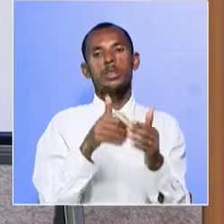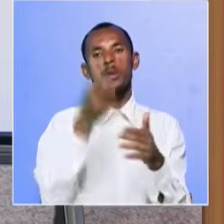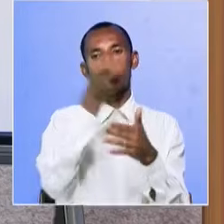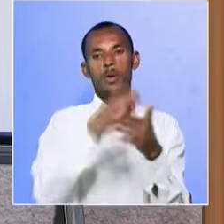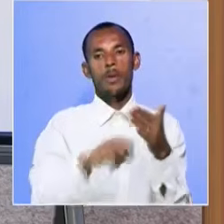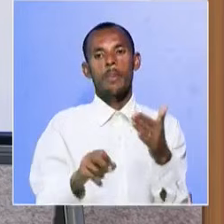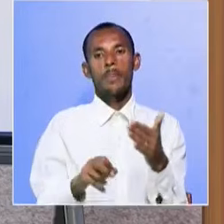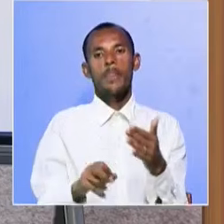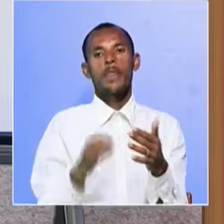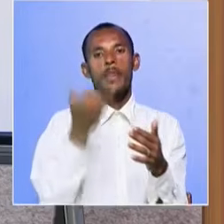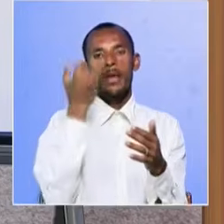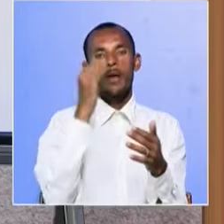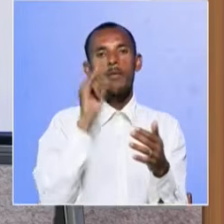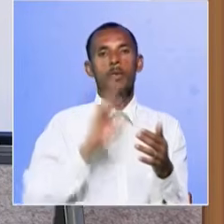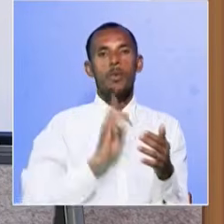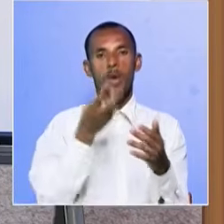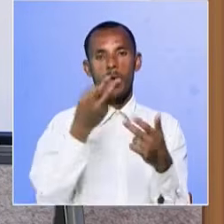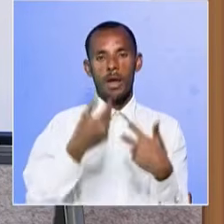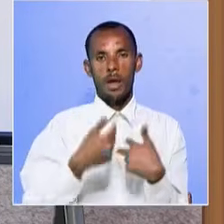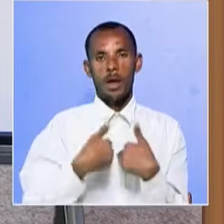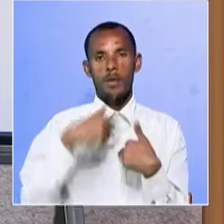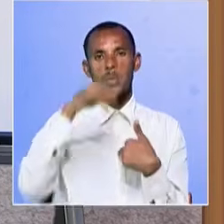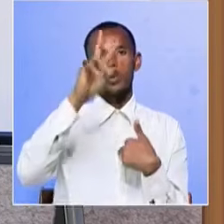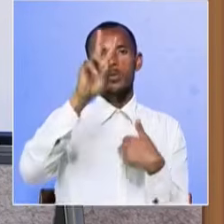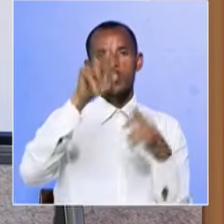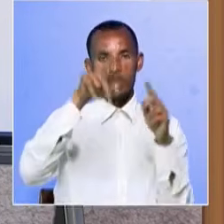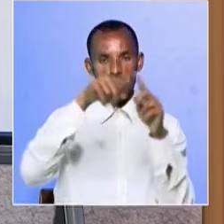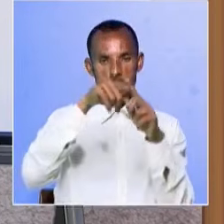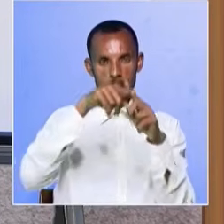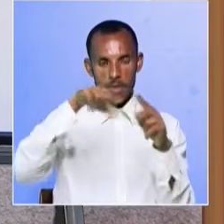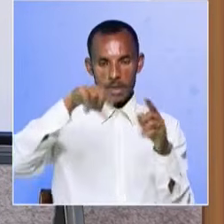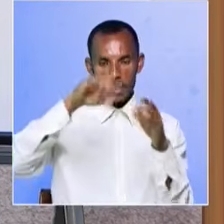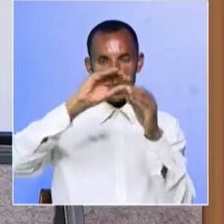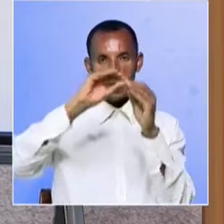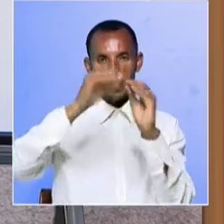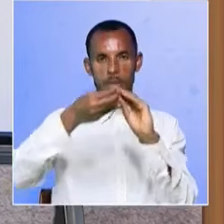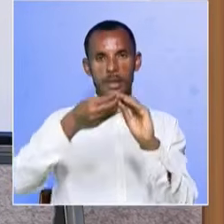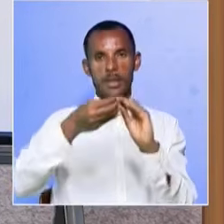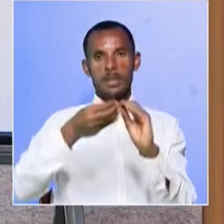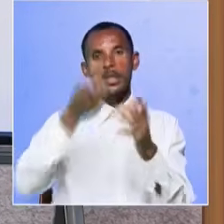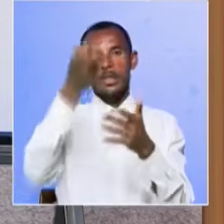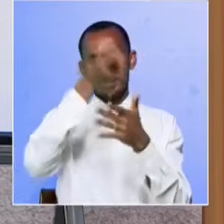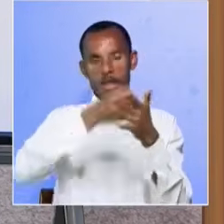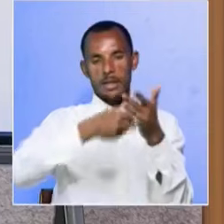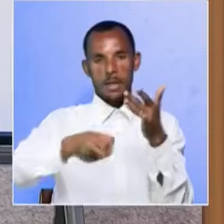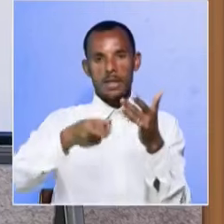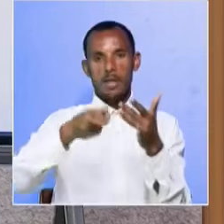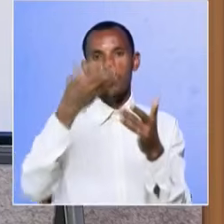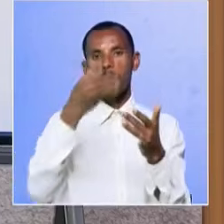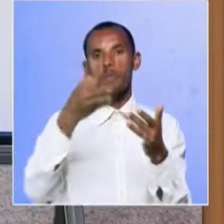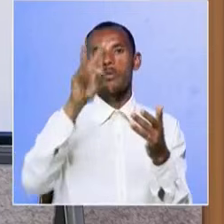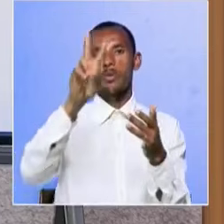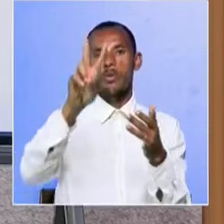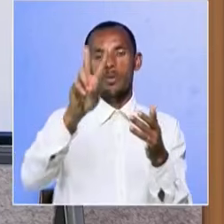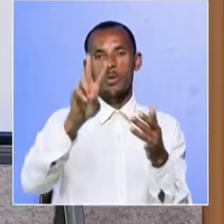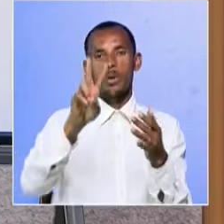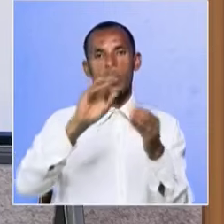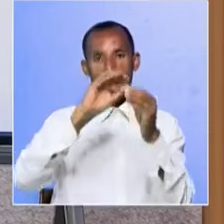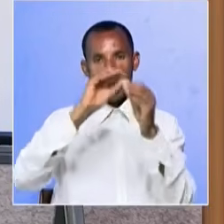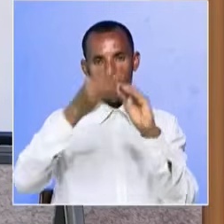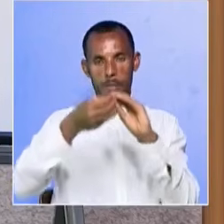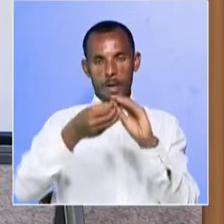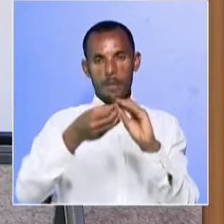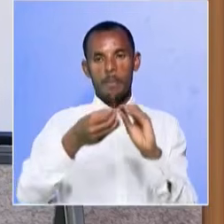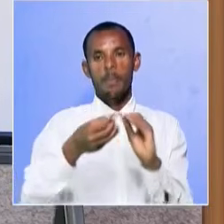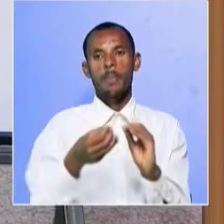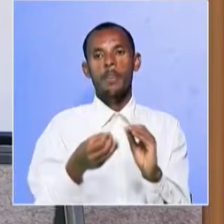Okay, if we have two positive rational numbers, the result of the two numbers or